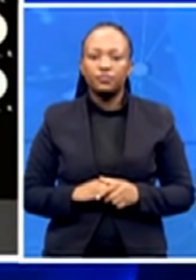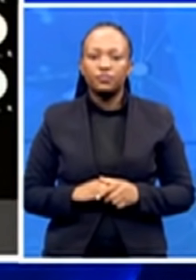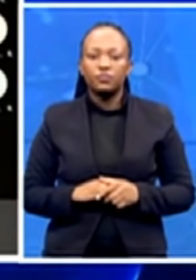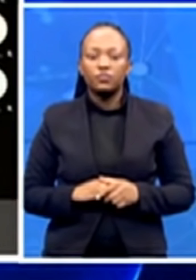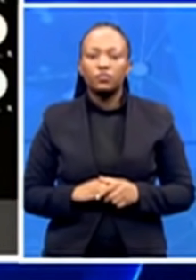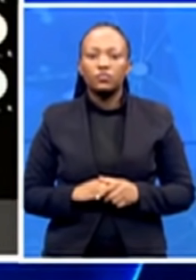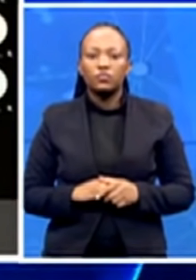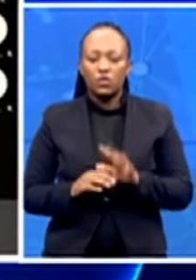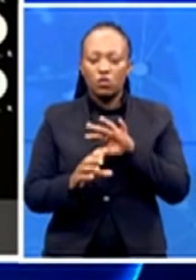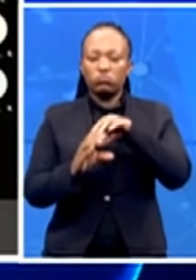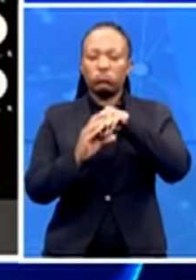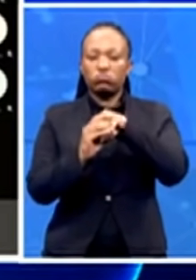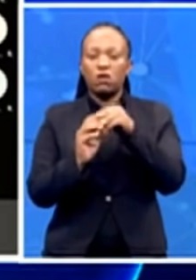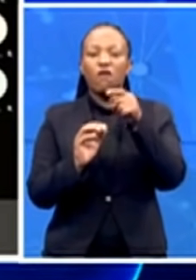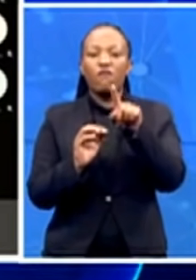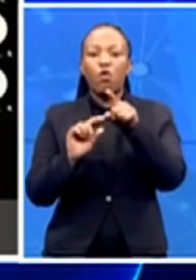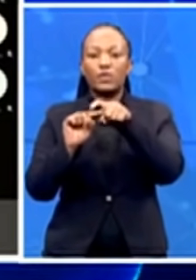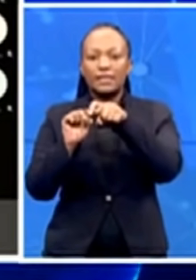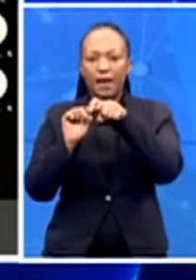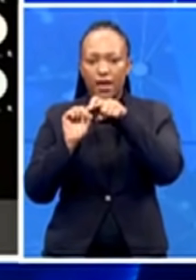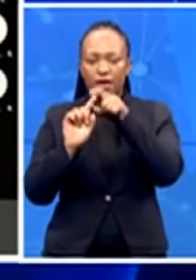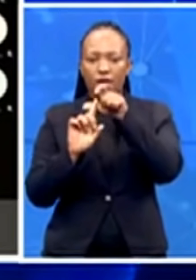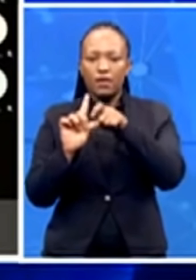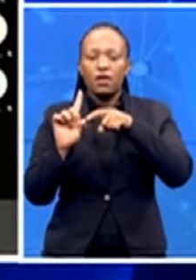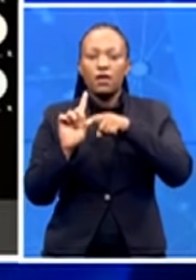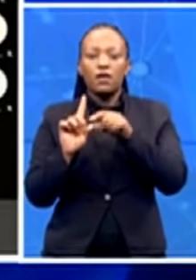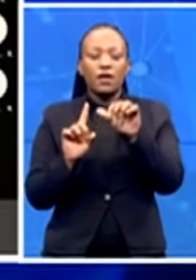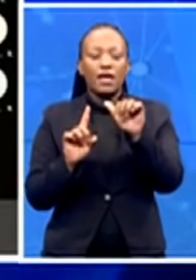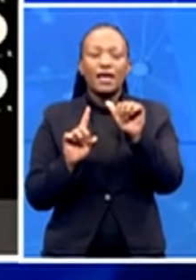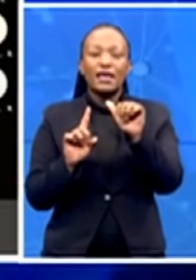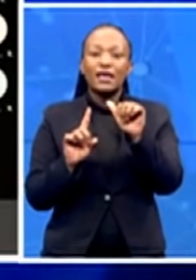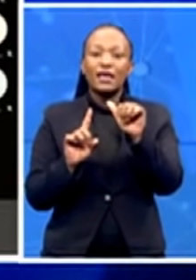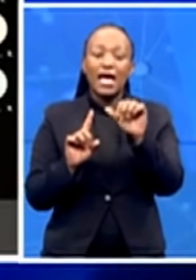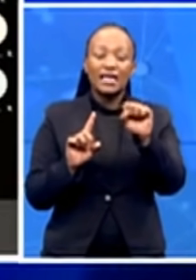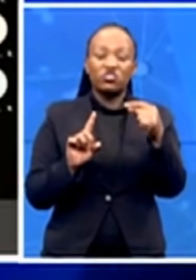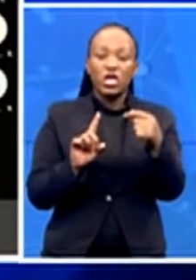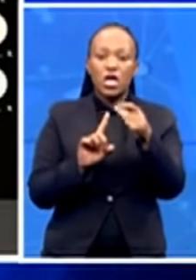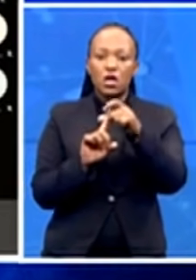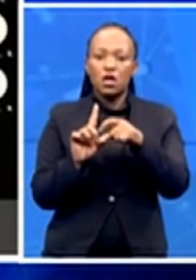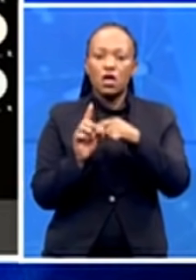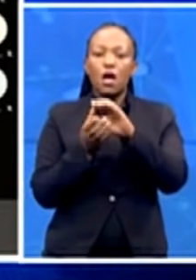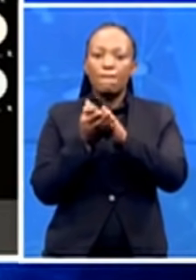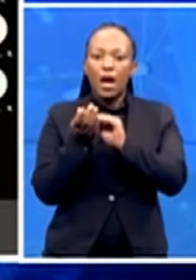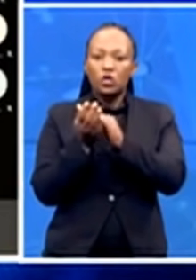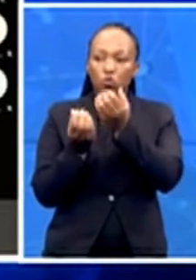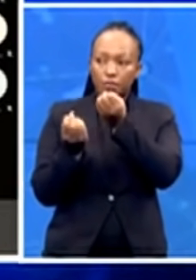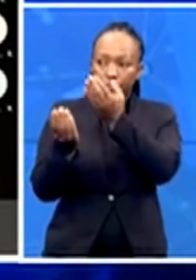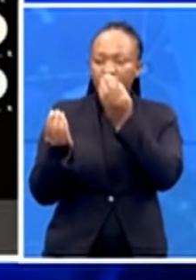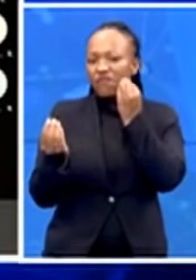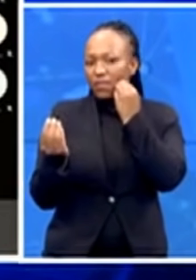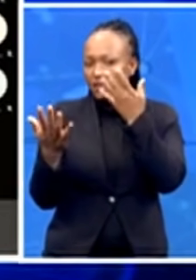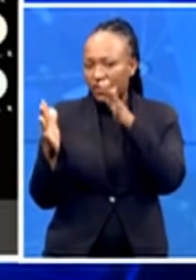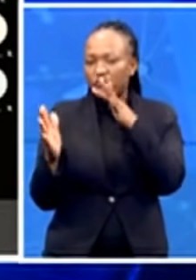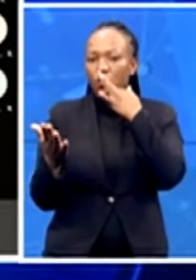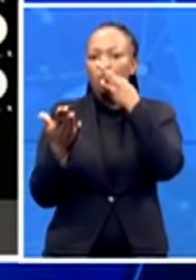would entail whether Mr. Magashule was given information underlying the reasons for the proposed suspension and whether he was afforded